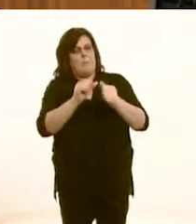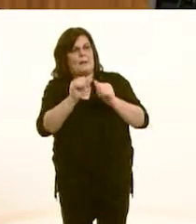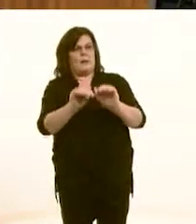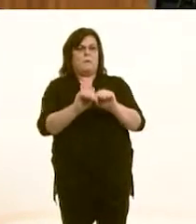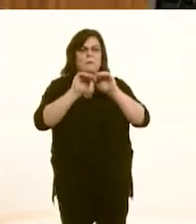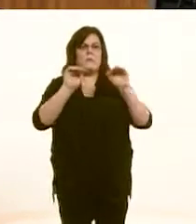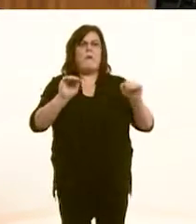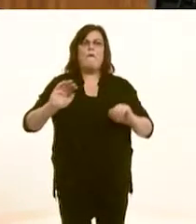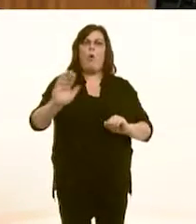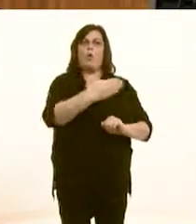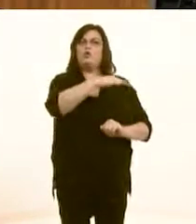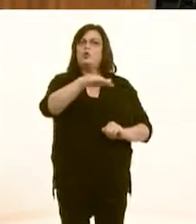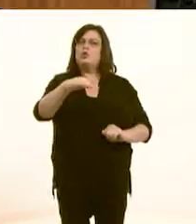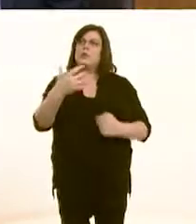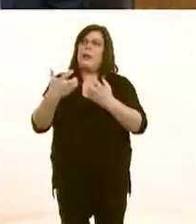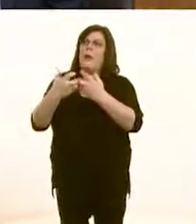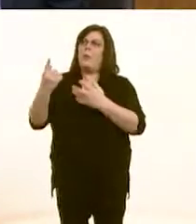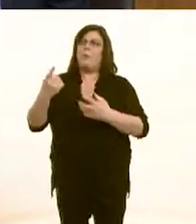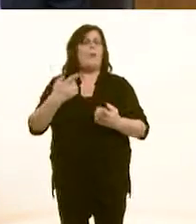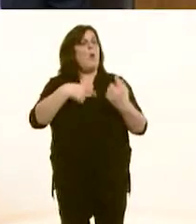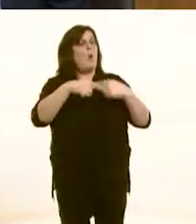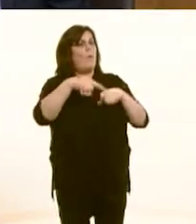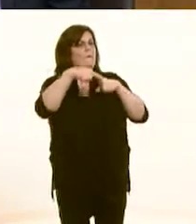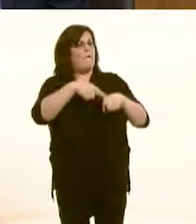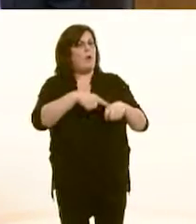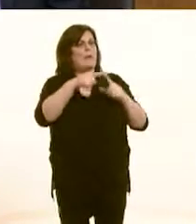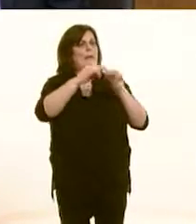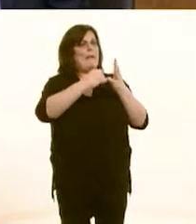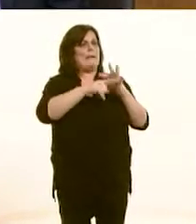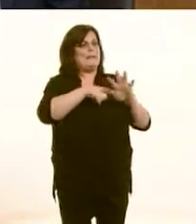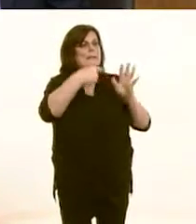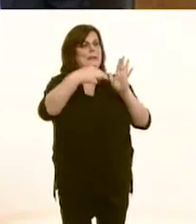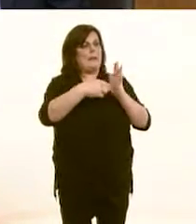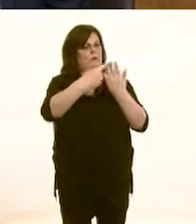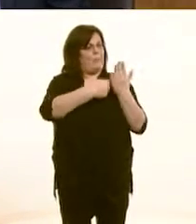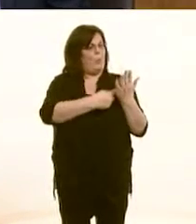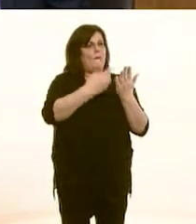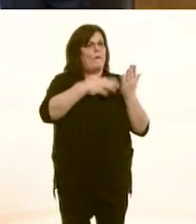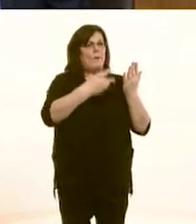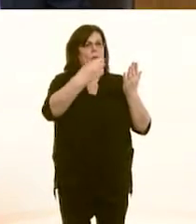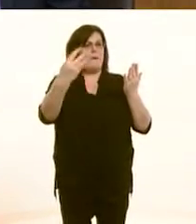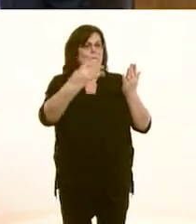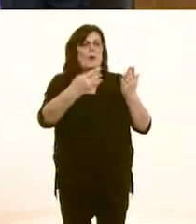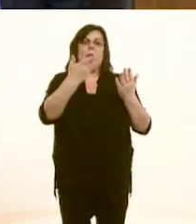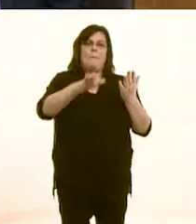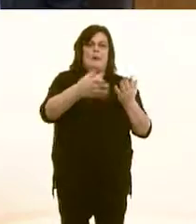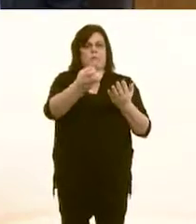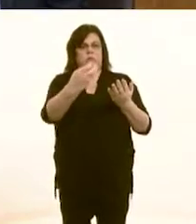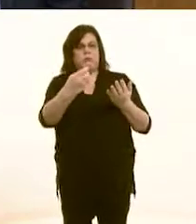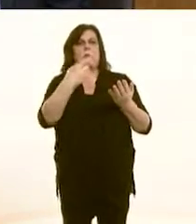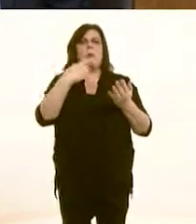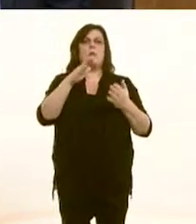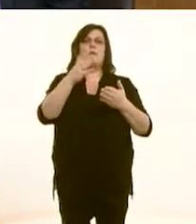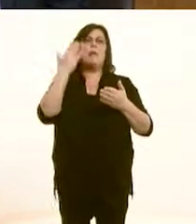moved forward with what the Estin report indicated in 2014. He has particularly mentioned minority ethnic learners. He